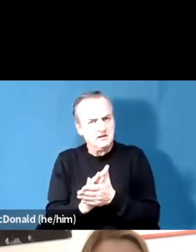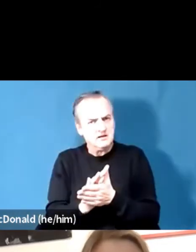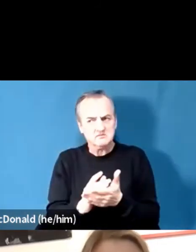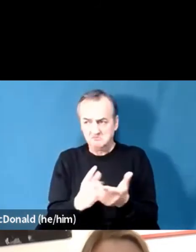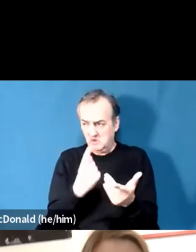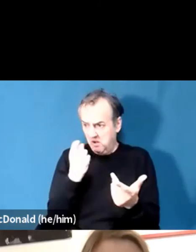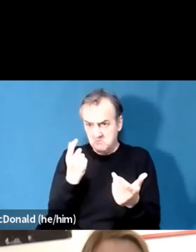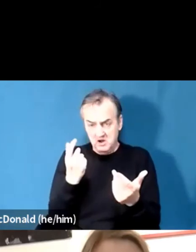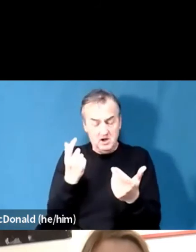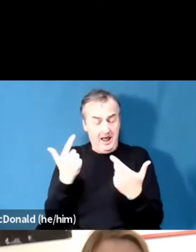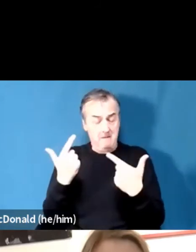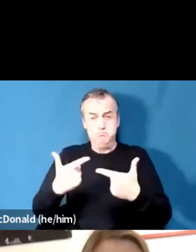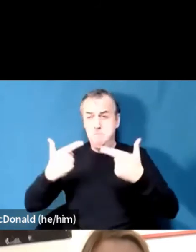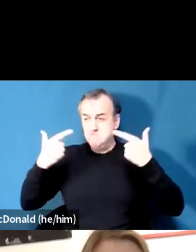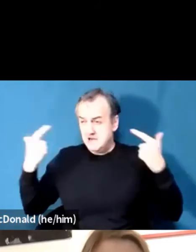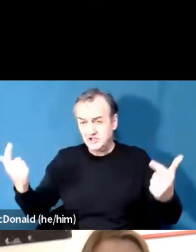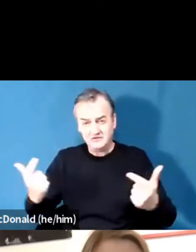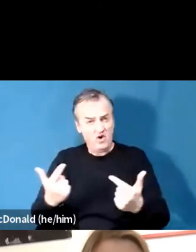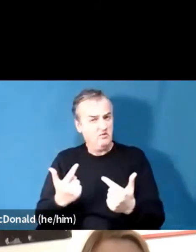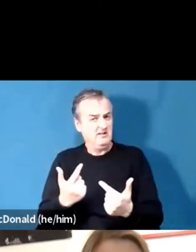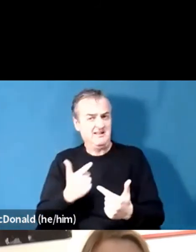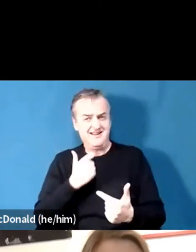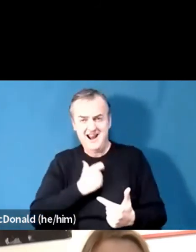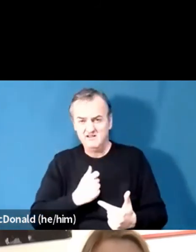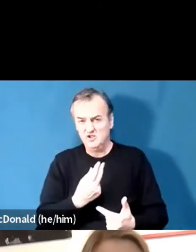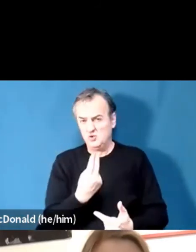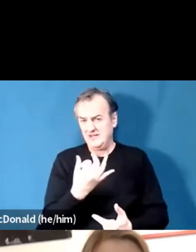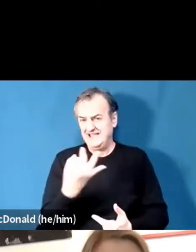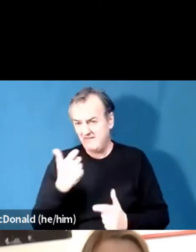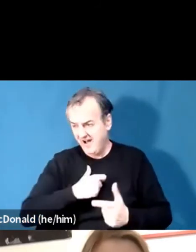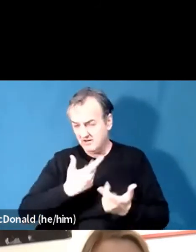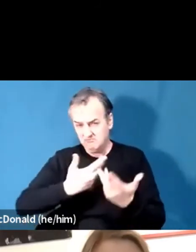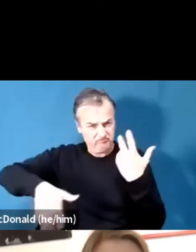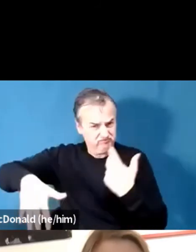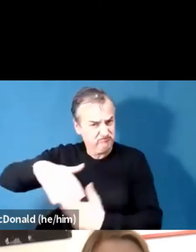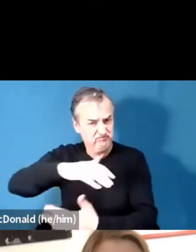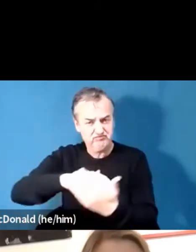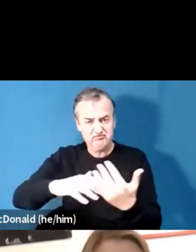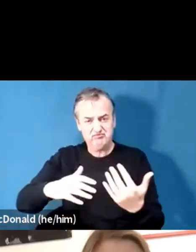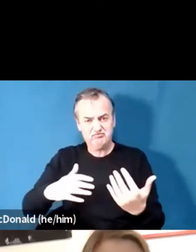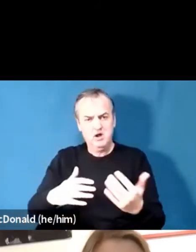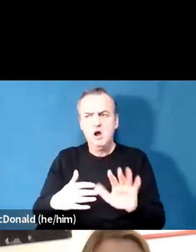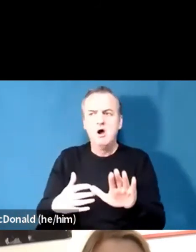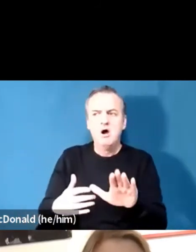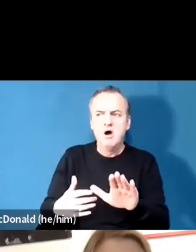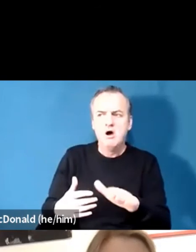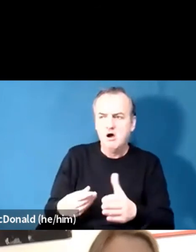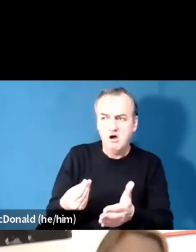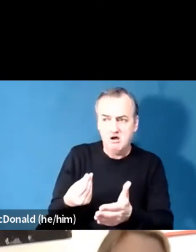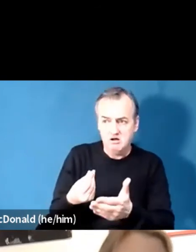can be a huge story with 27 people in and 45 locations. We haven't budgeted for 27.